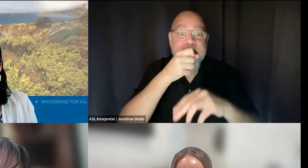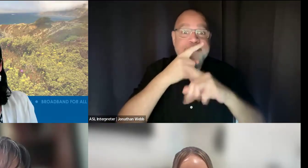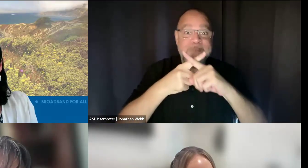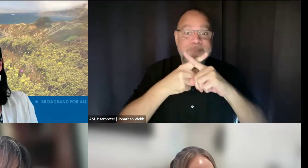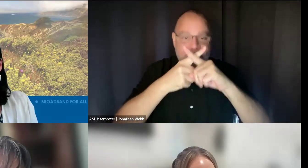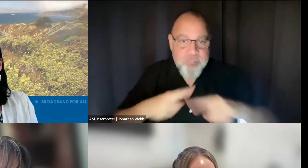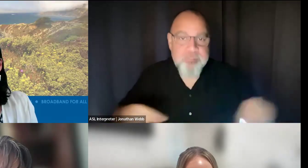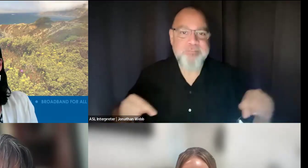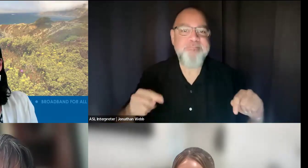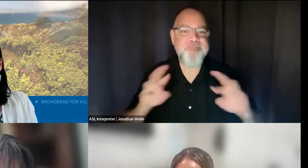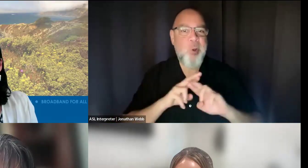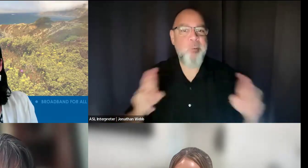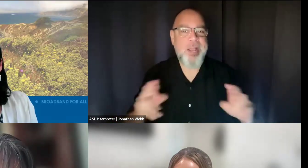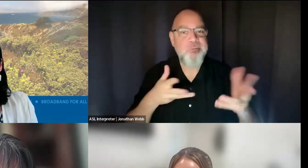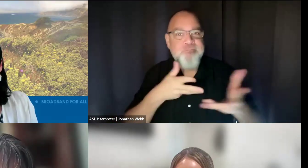clarification.